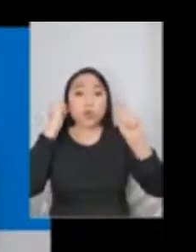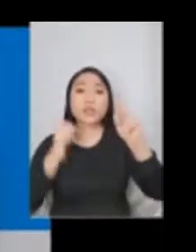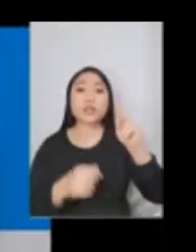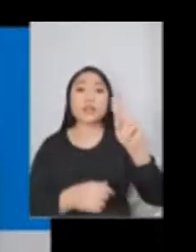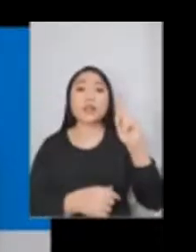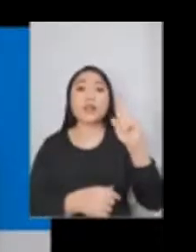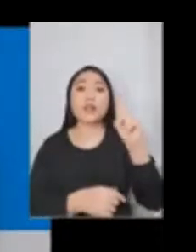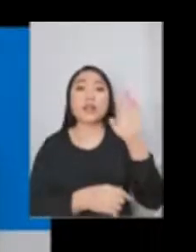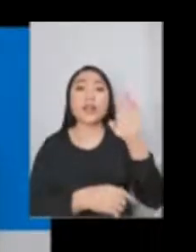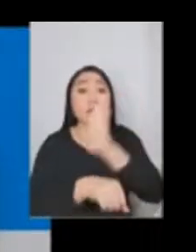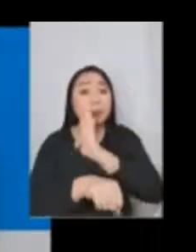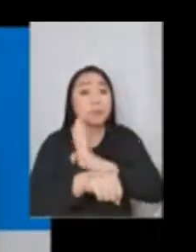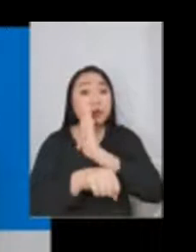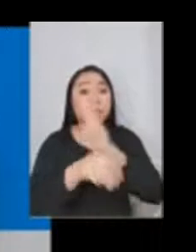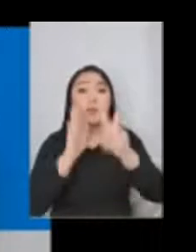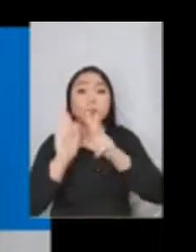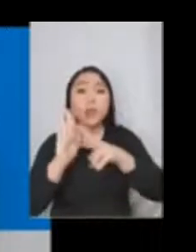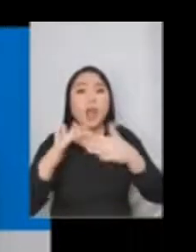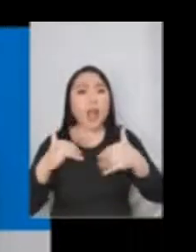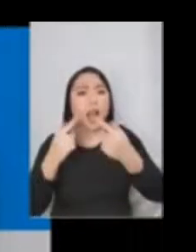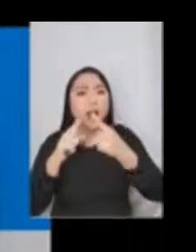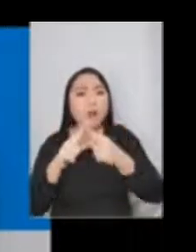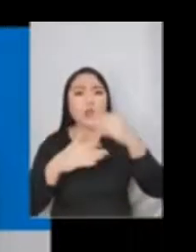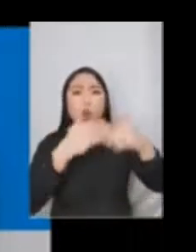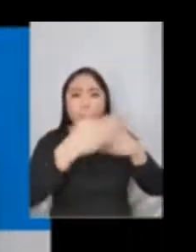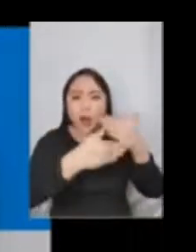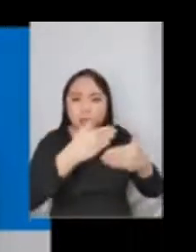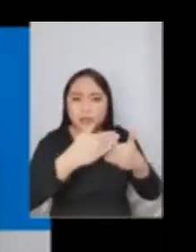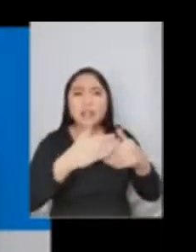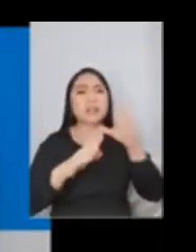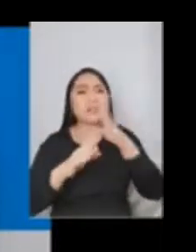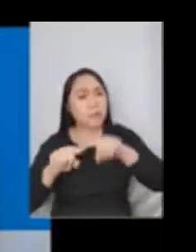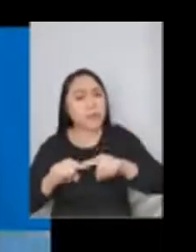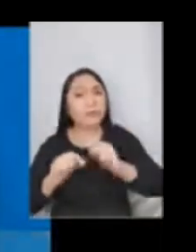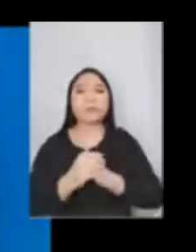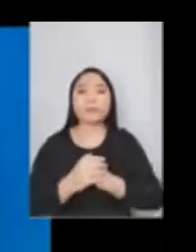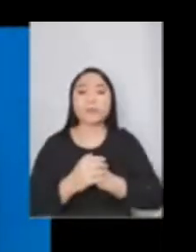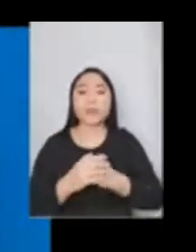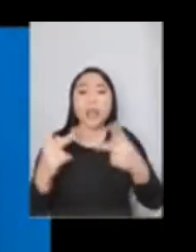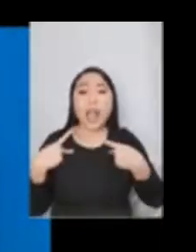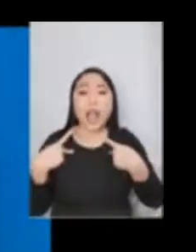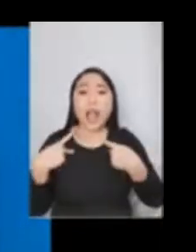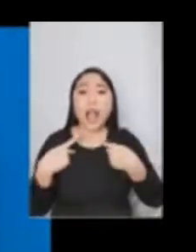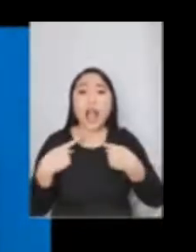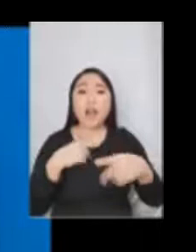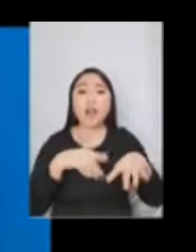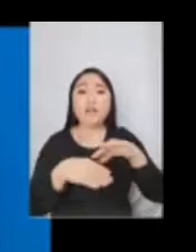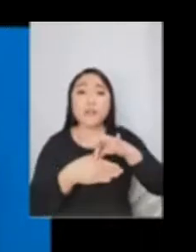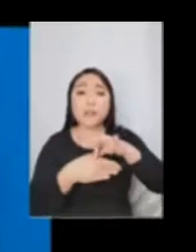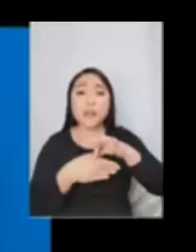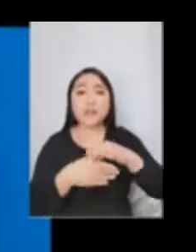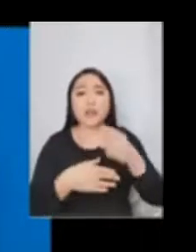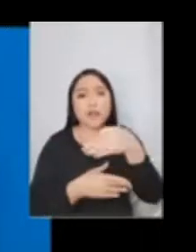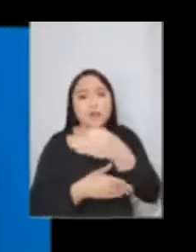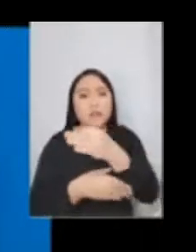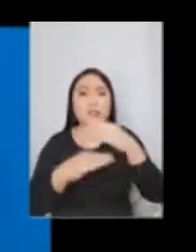nating sundan if we want to learn about business. Alright. So, nasaan na po or